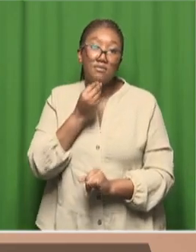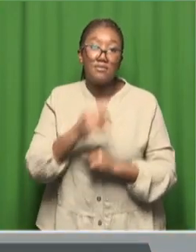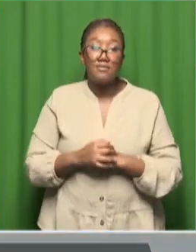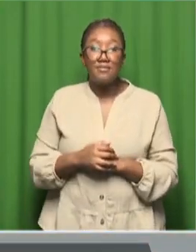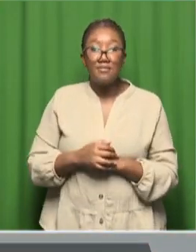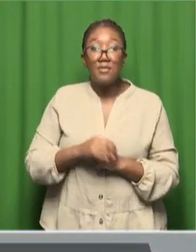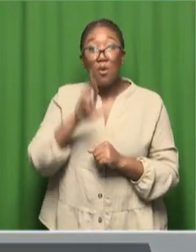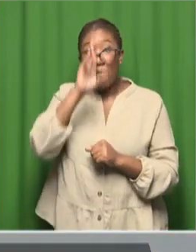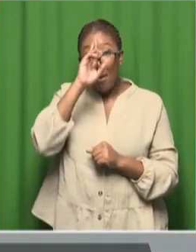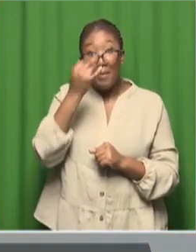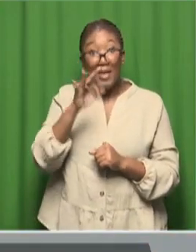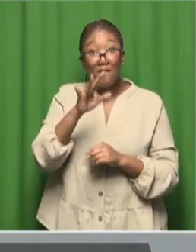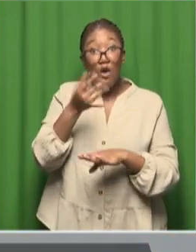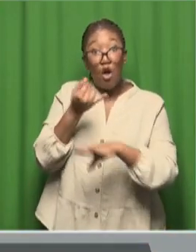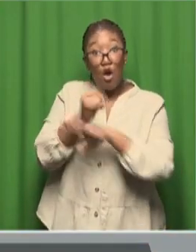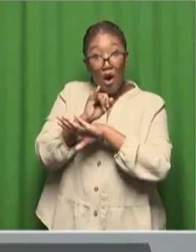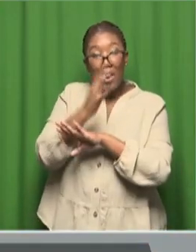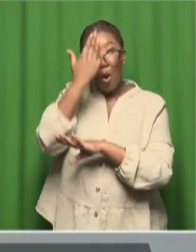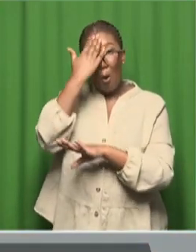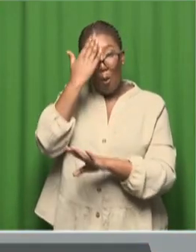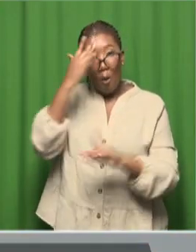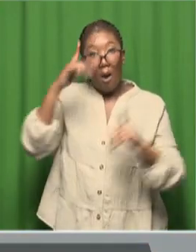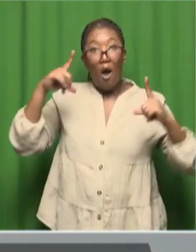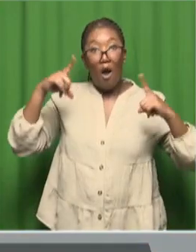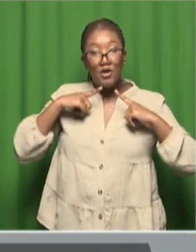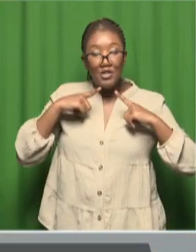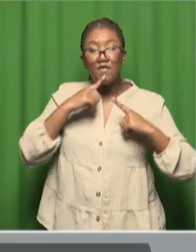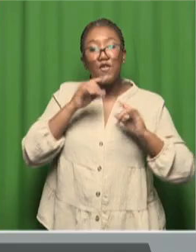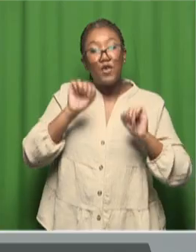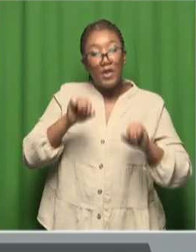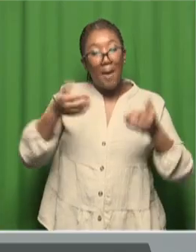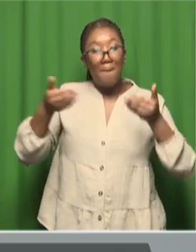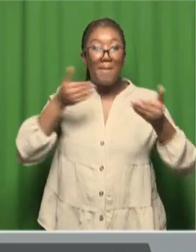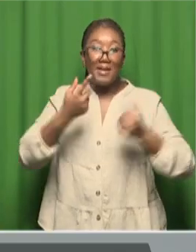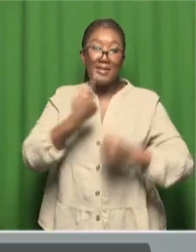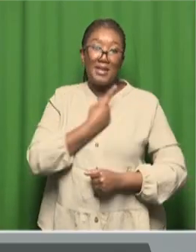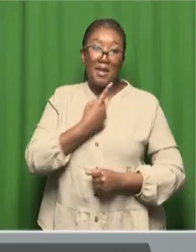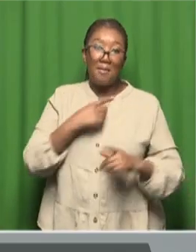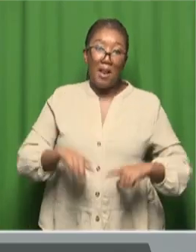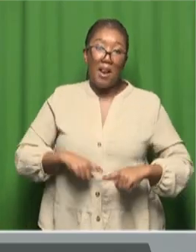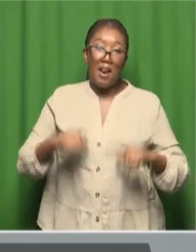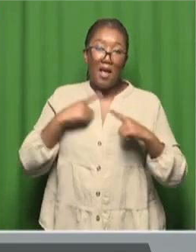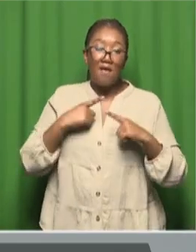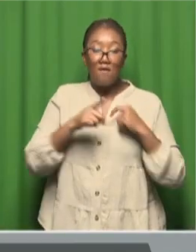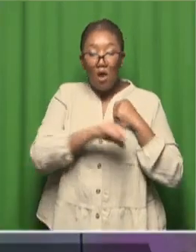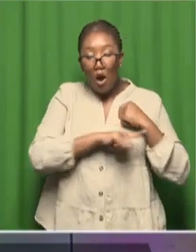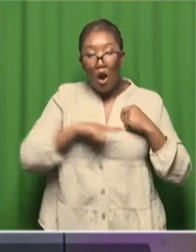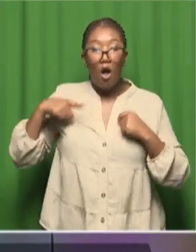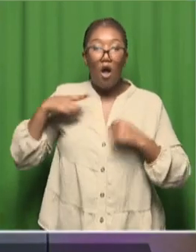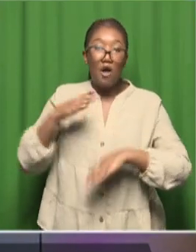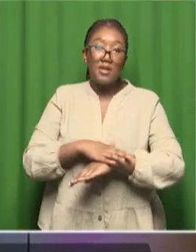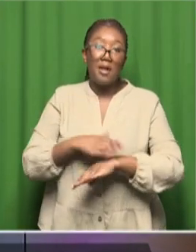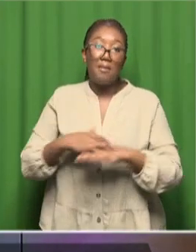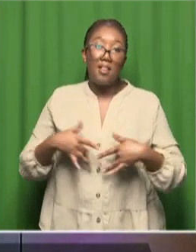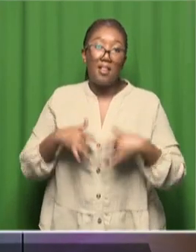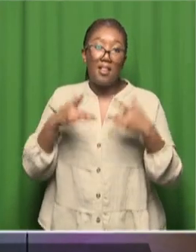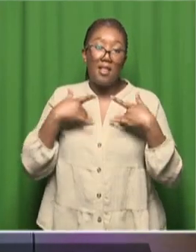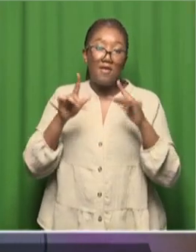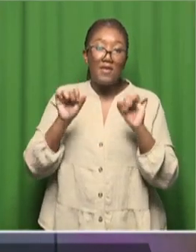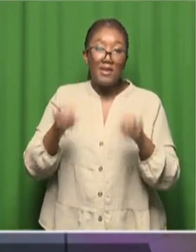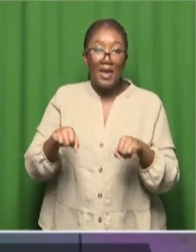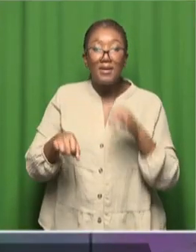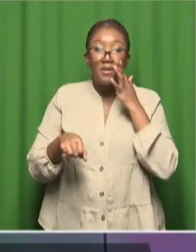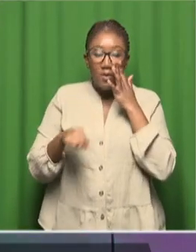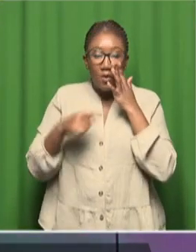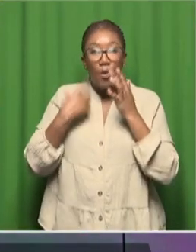under control. Because you can live a perfectly healthy life if you do treat it well, if you get it in time and treat it. Absolutely. Yeah. There's a lot of advances in